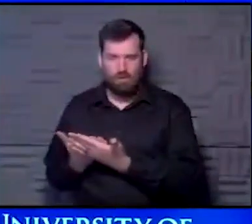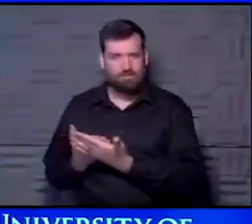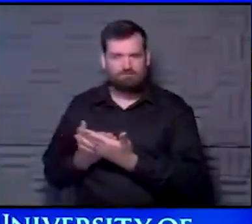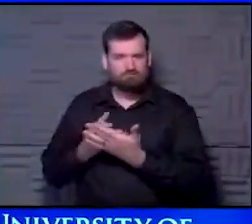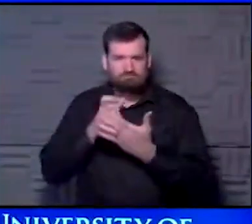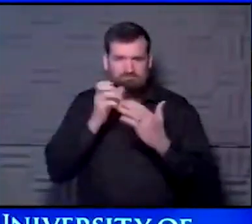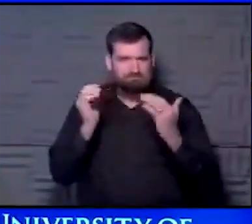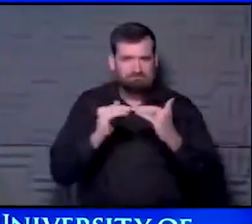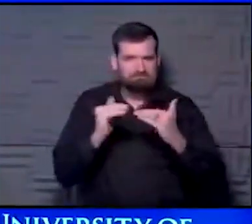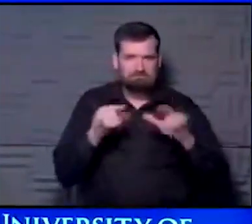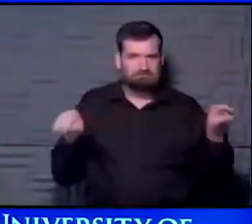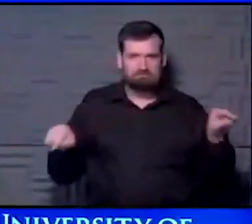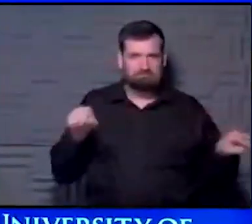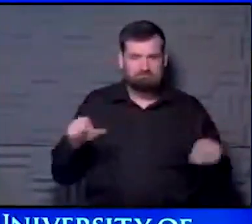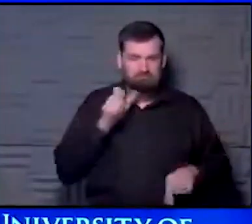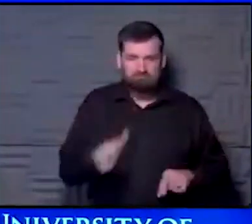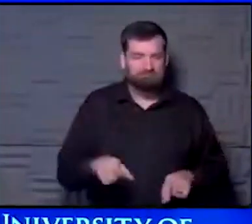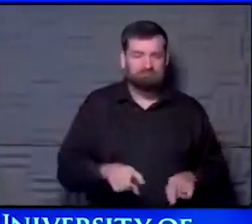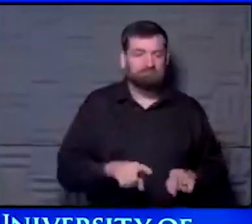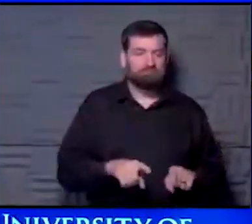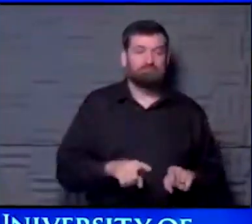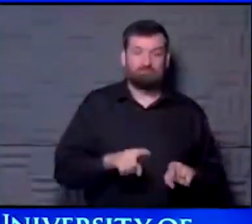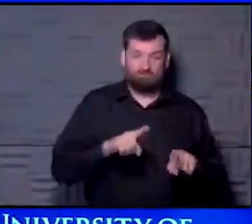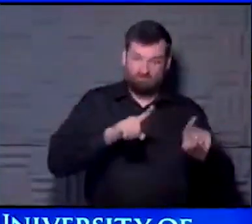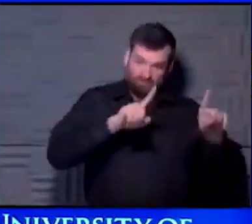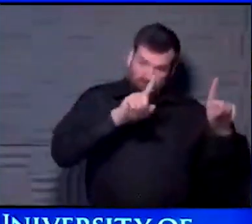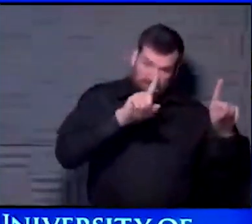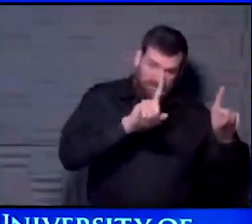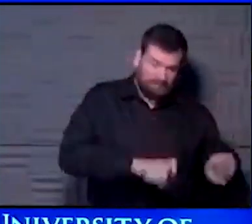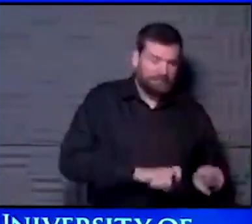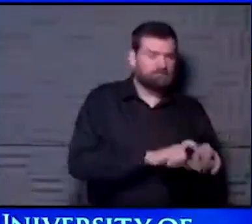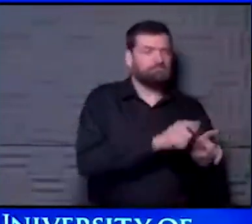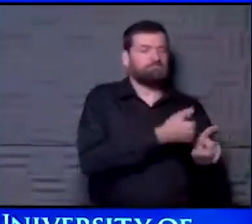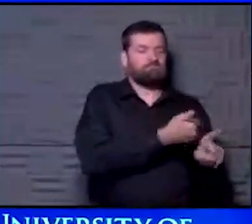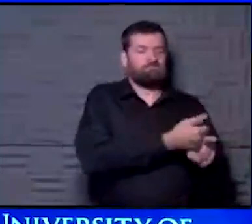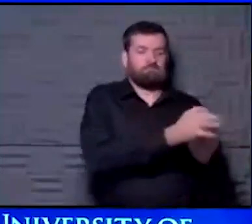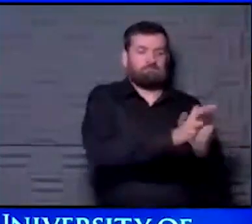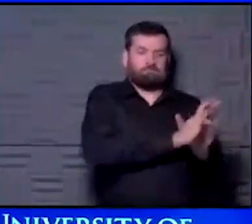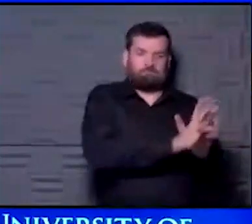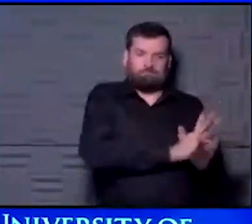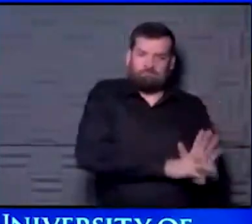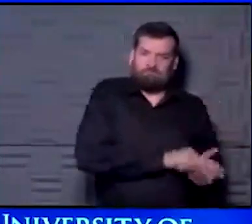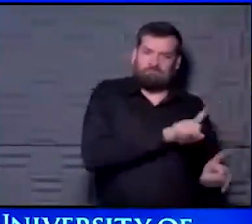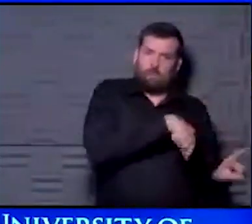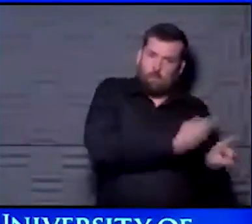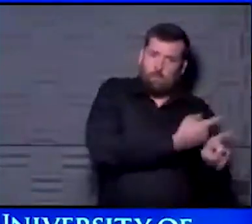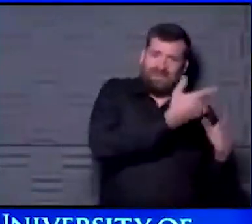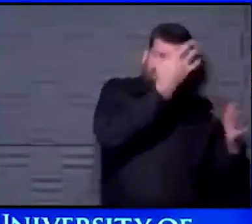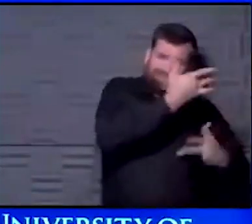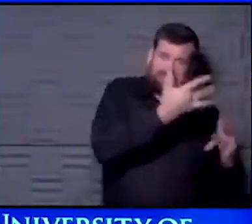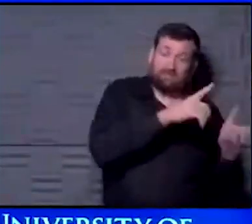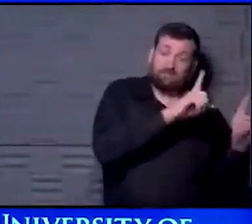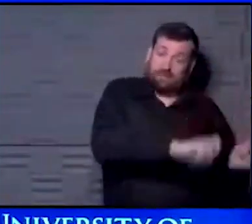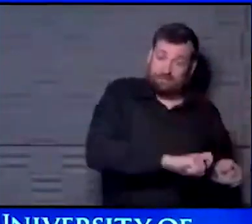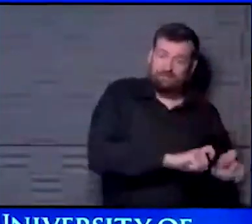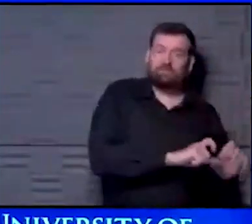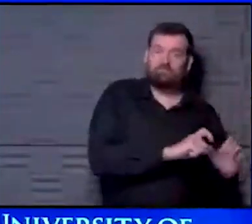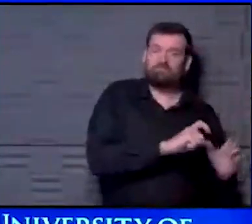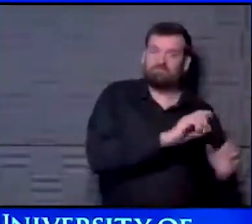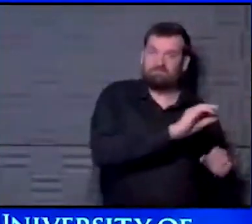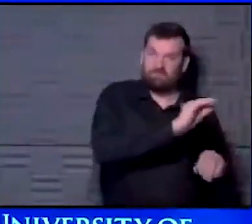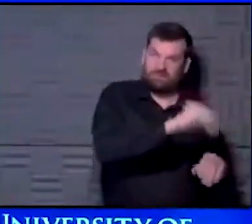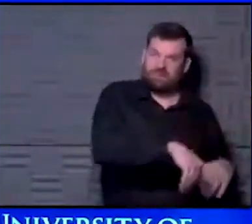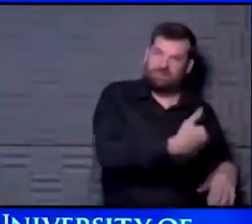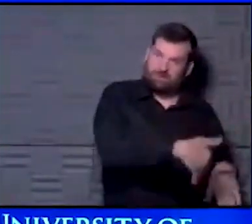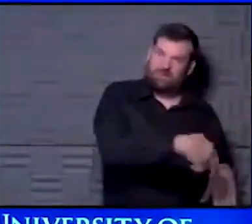everyone, right? Because I'm testing a group of people who have selected themselves out to be tested. So the flip side is, if I only